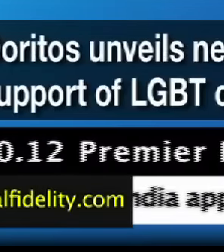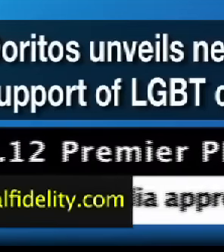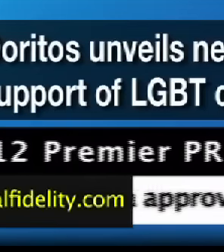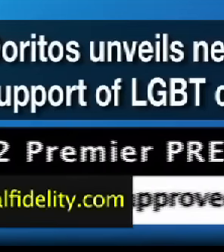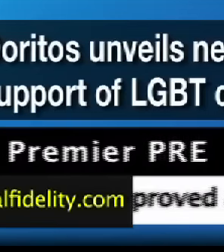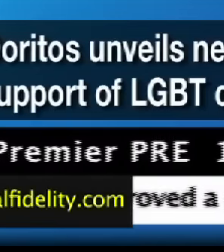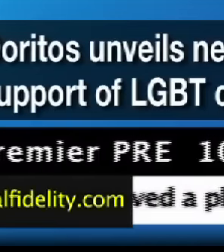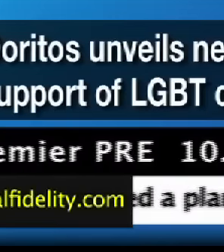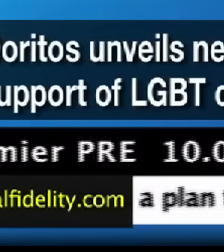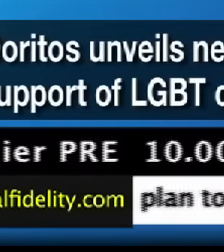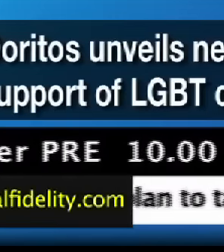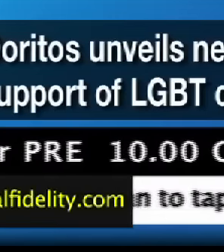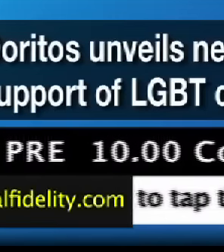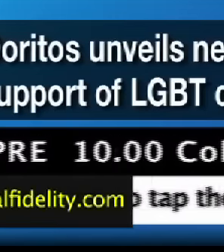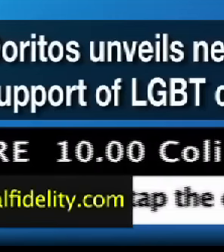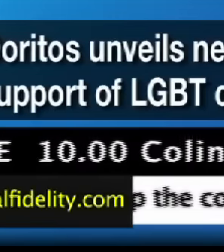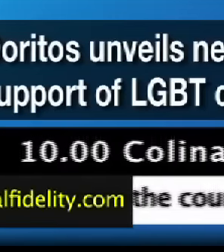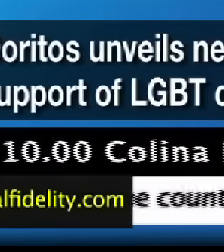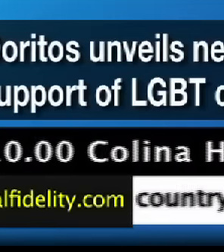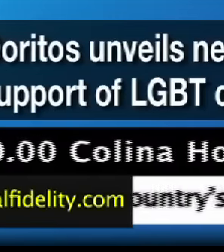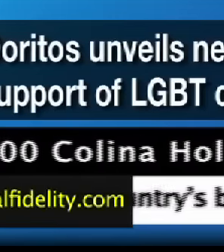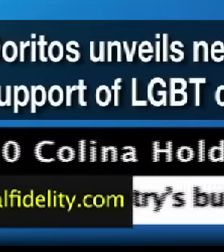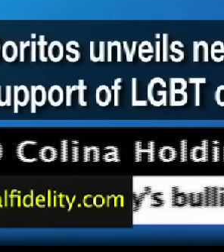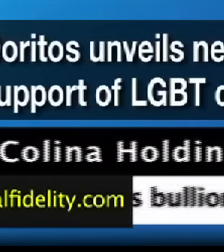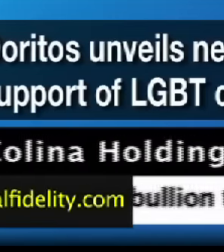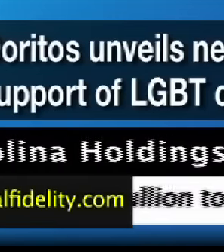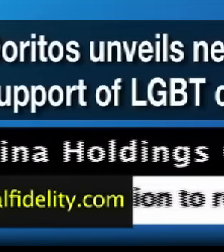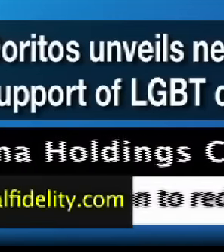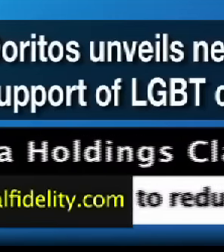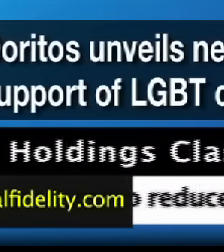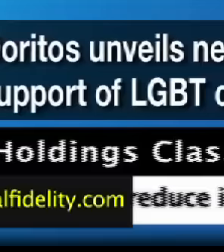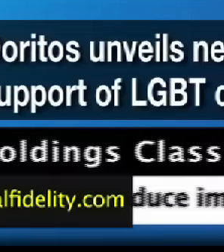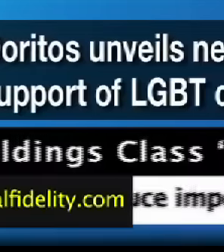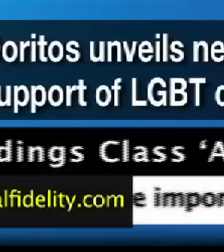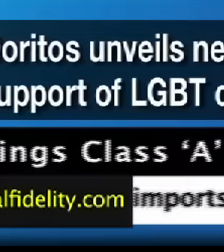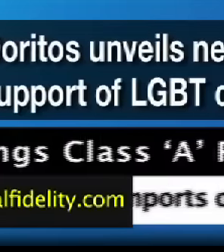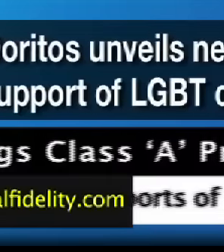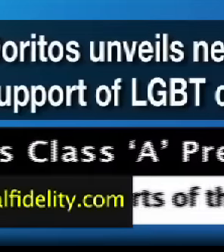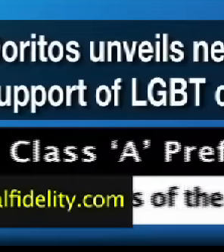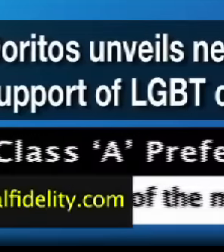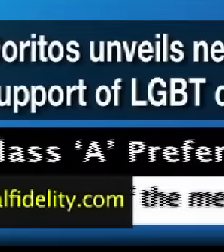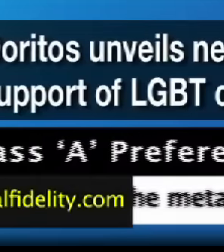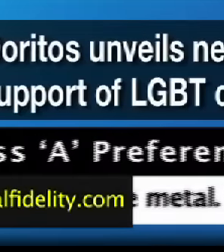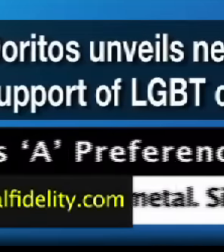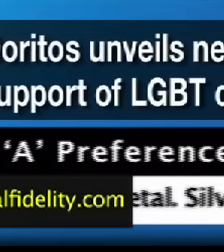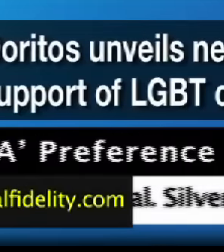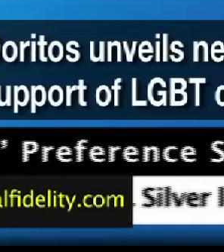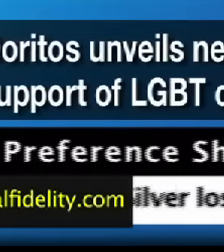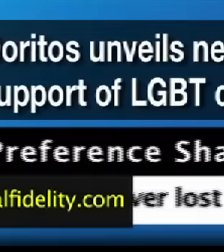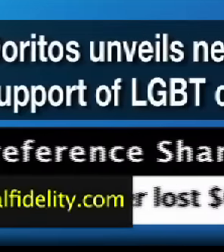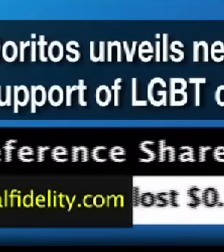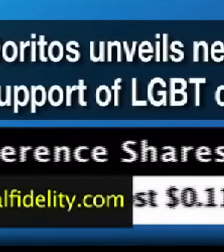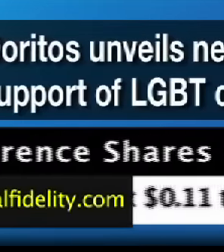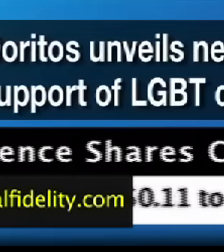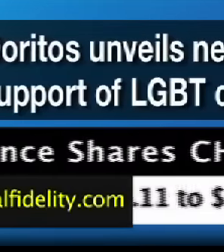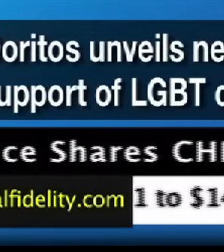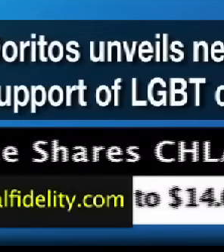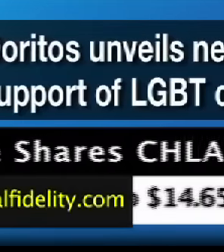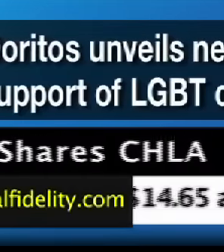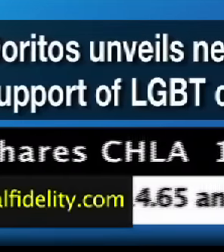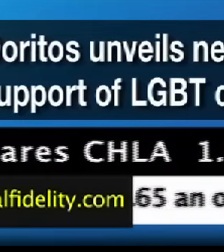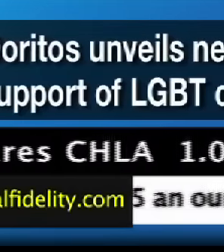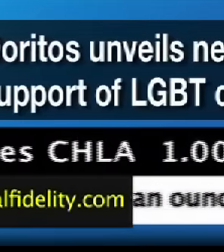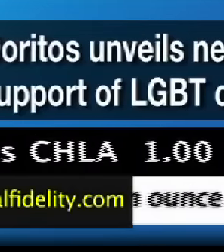business news, Doritos announced a new campaign that will offer chips in every color of the rainbow. The chip company will partner with